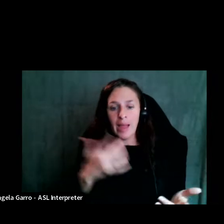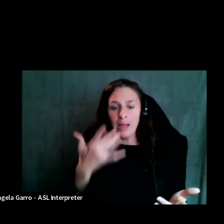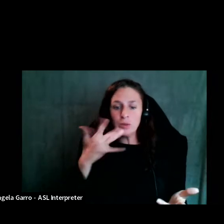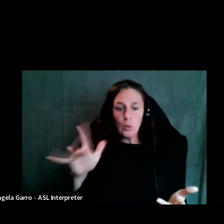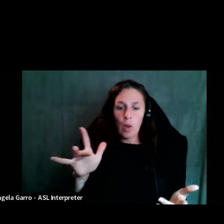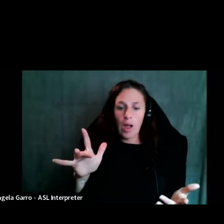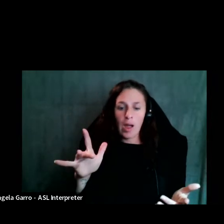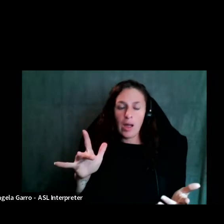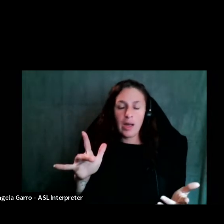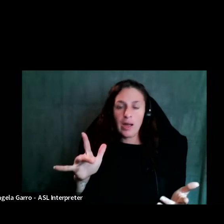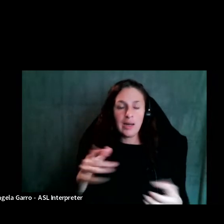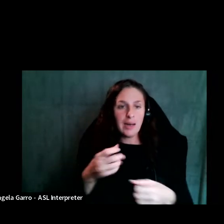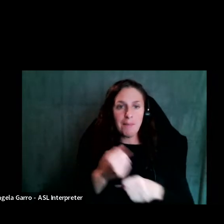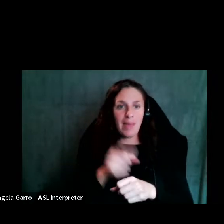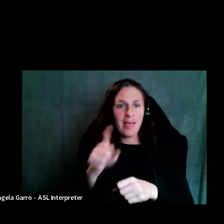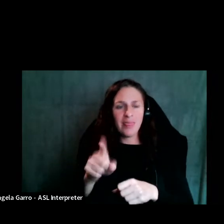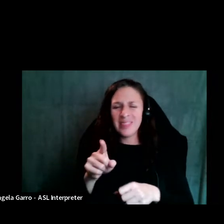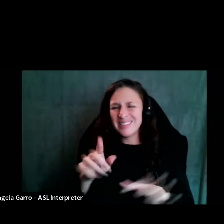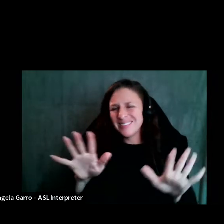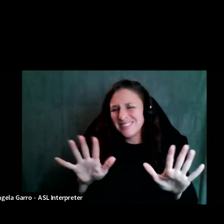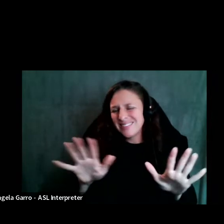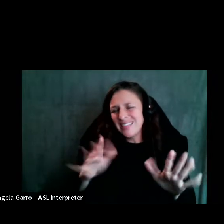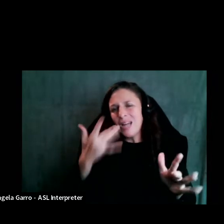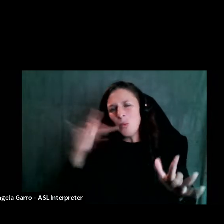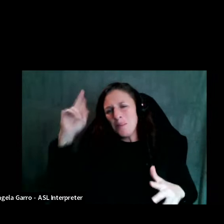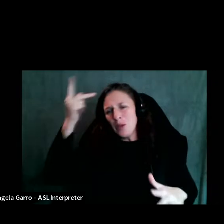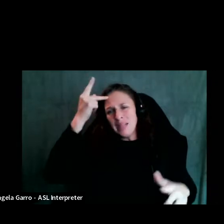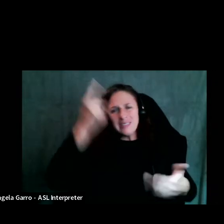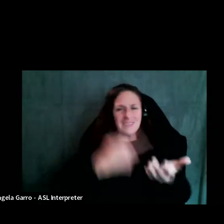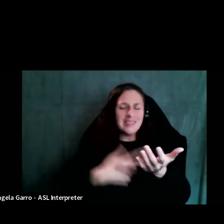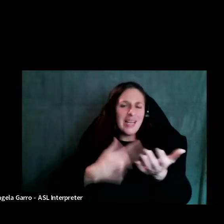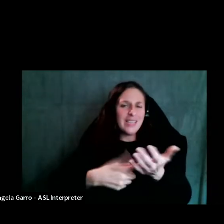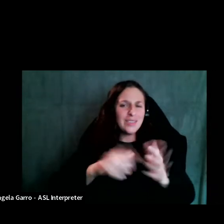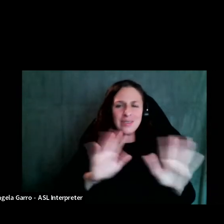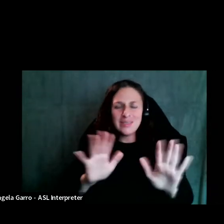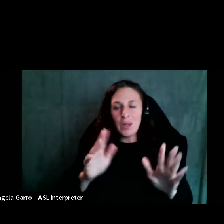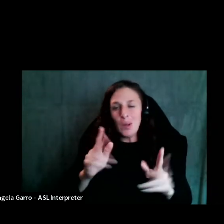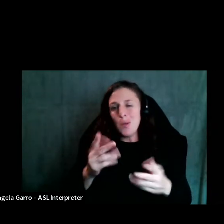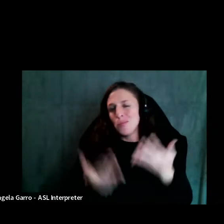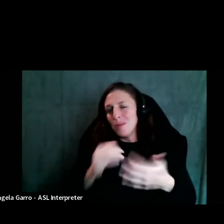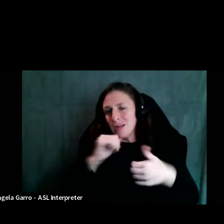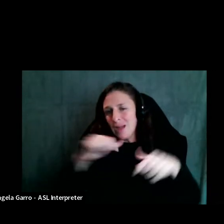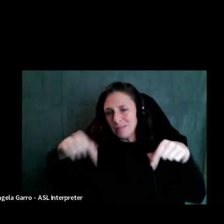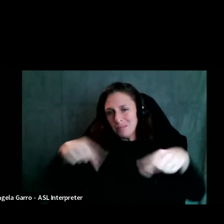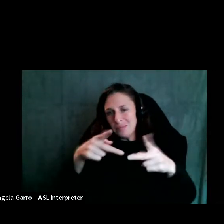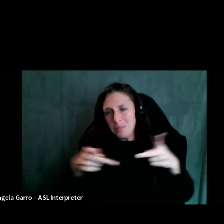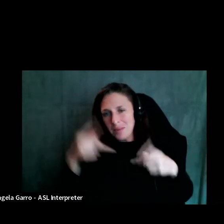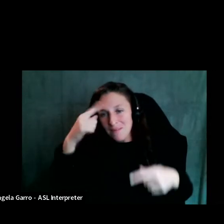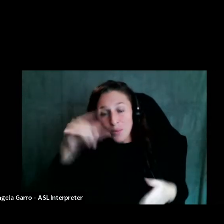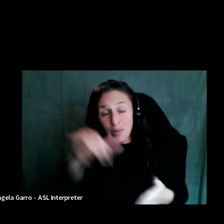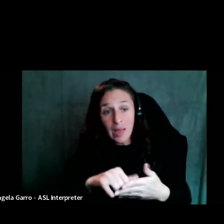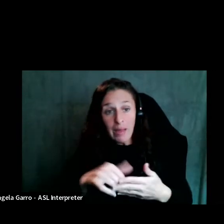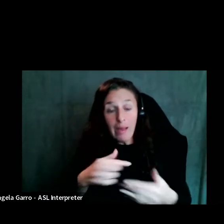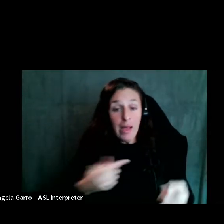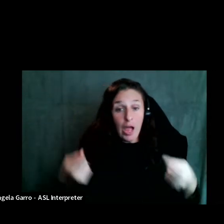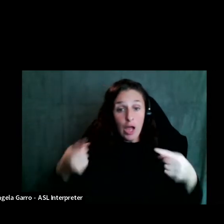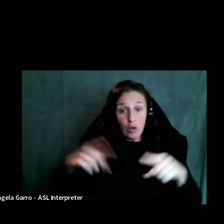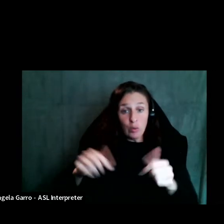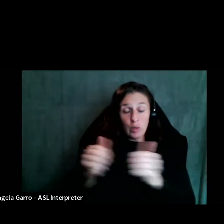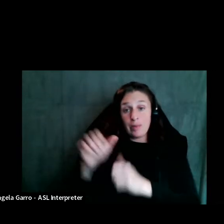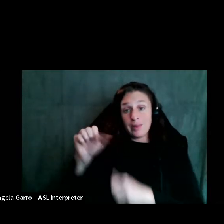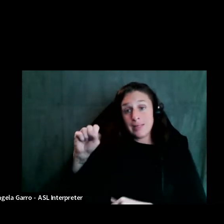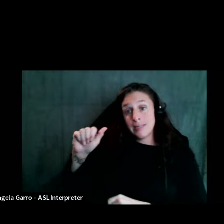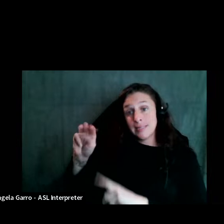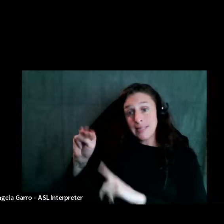a political discussion, because this is probably not the forum for it. And I agree with Sam when he